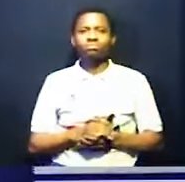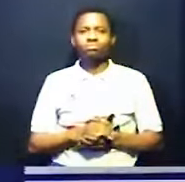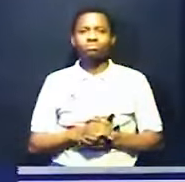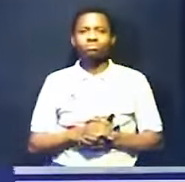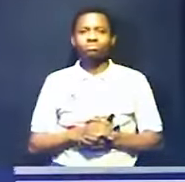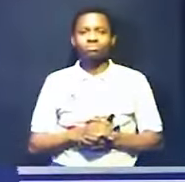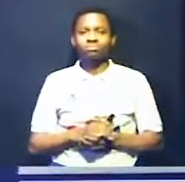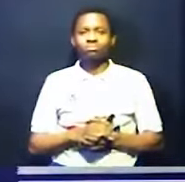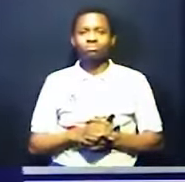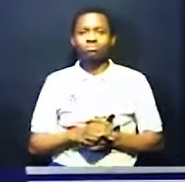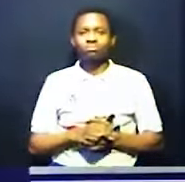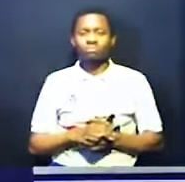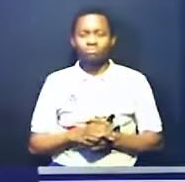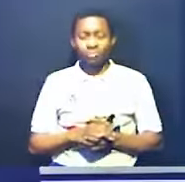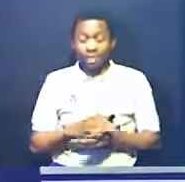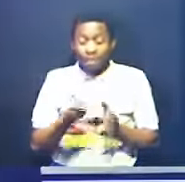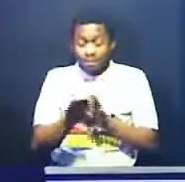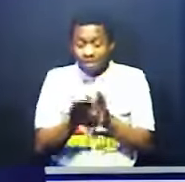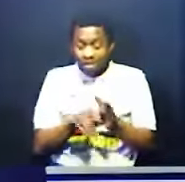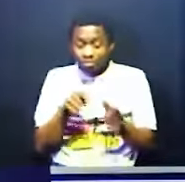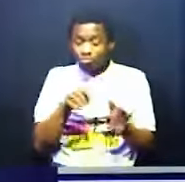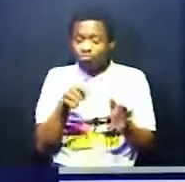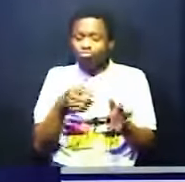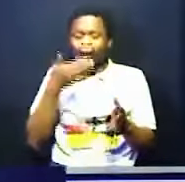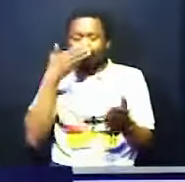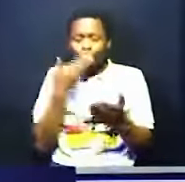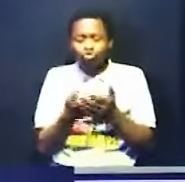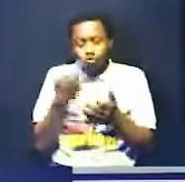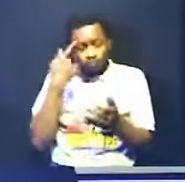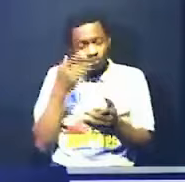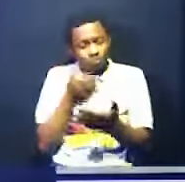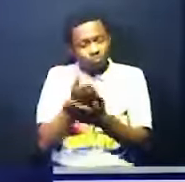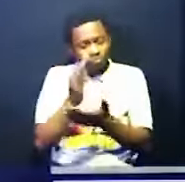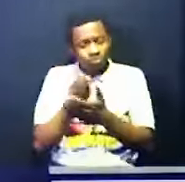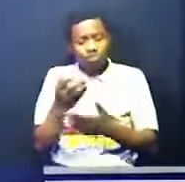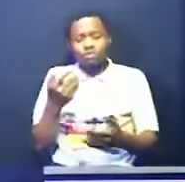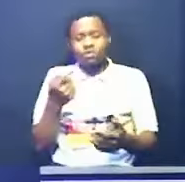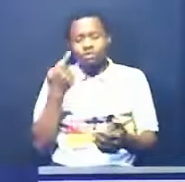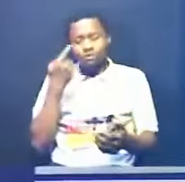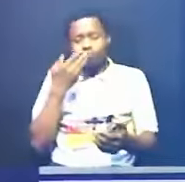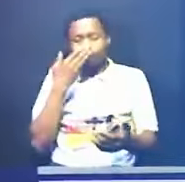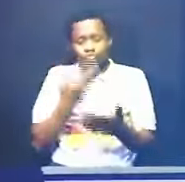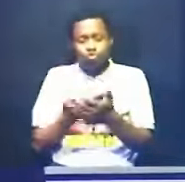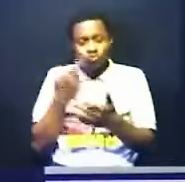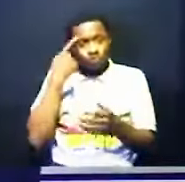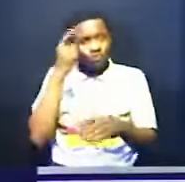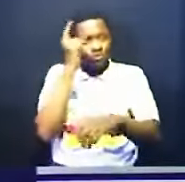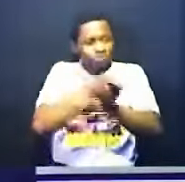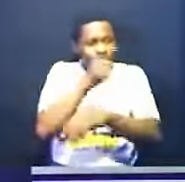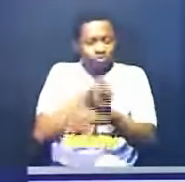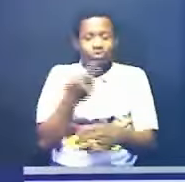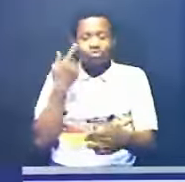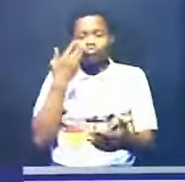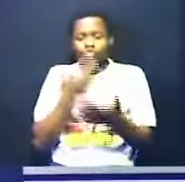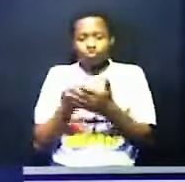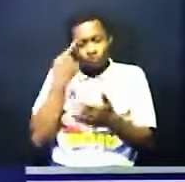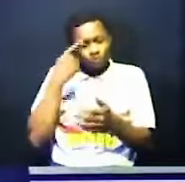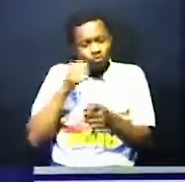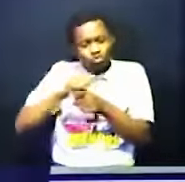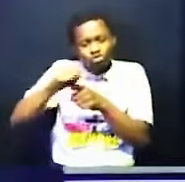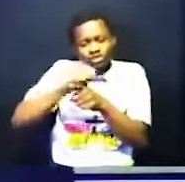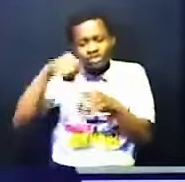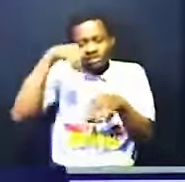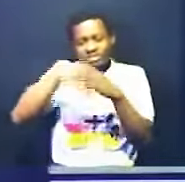The scripture is good for correction, for rebuke, for training in righteousness.